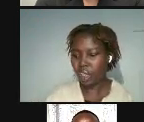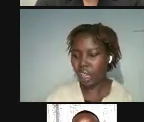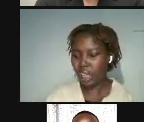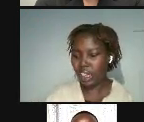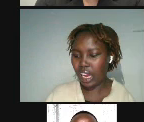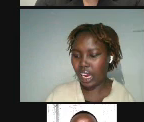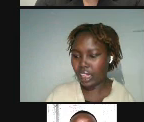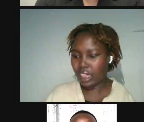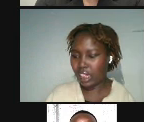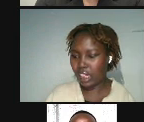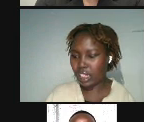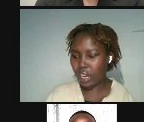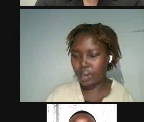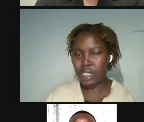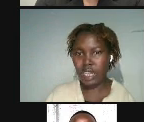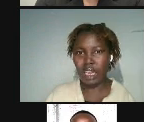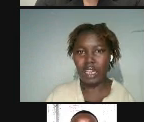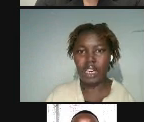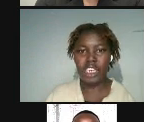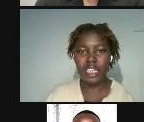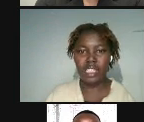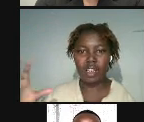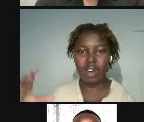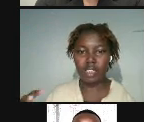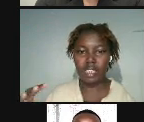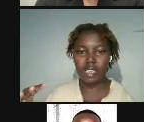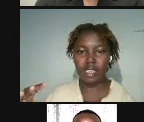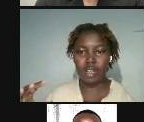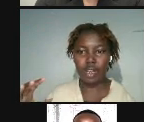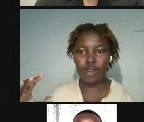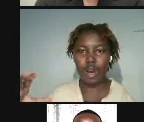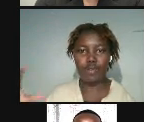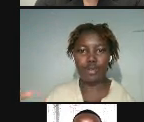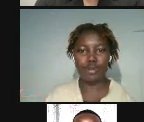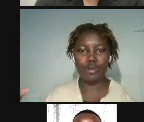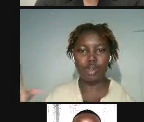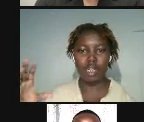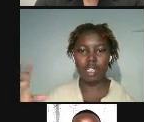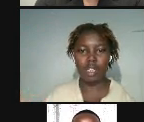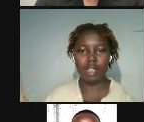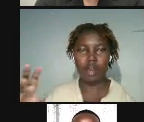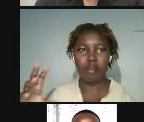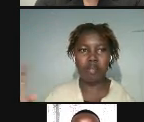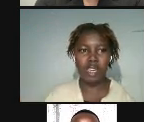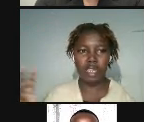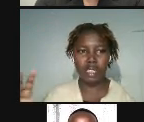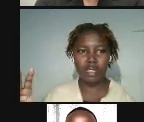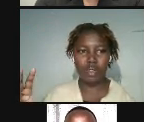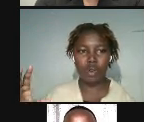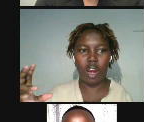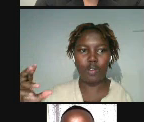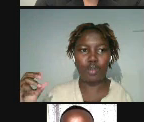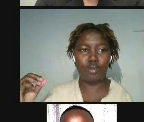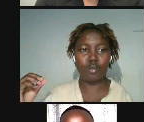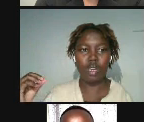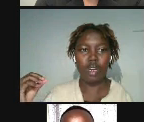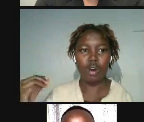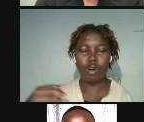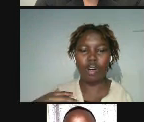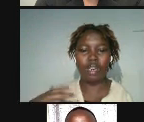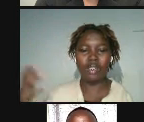direction. And then another thing that I would say in creating content, you have to mix. You don't have